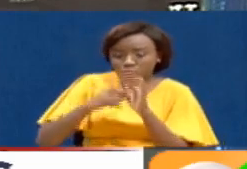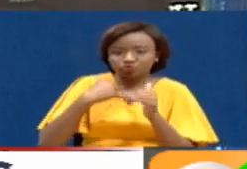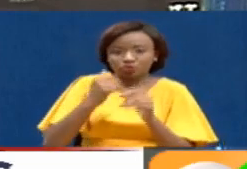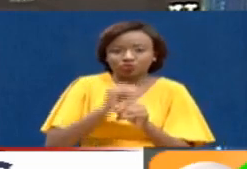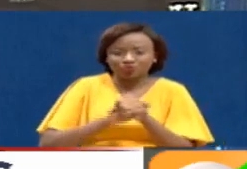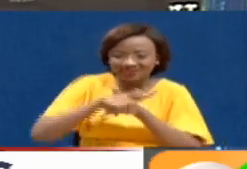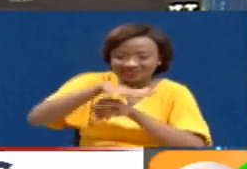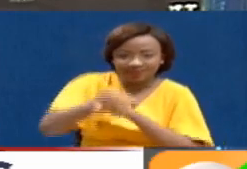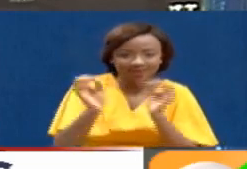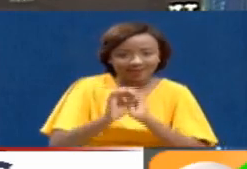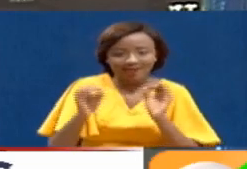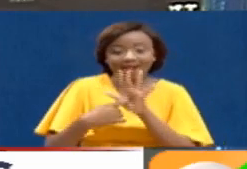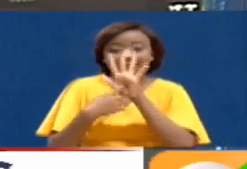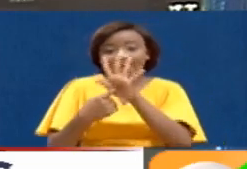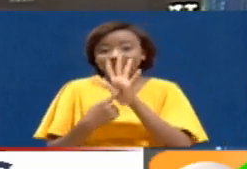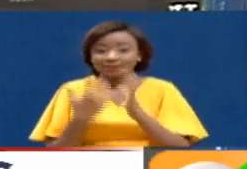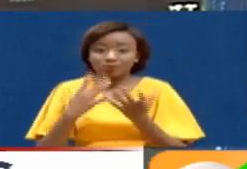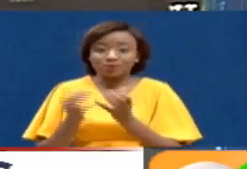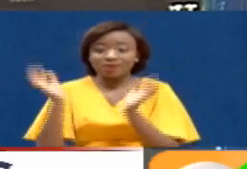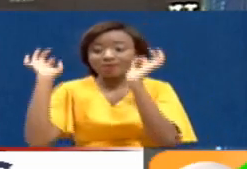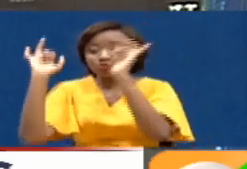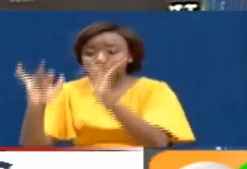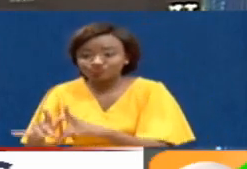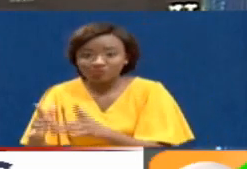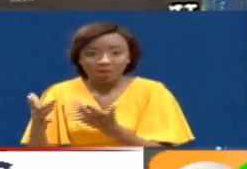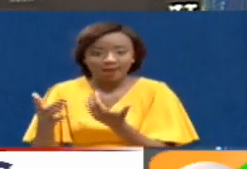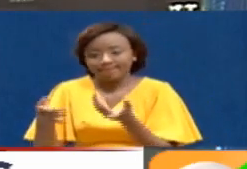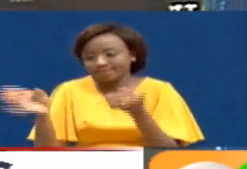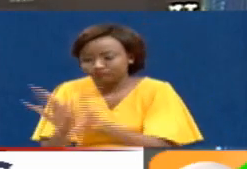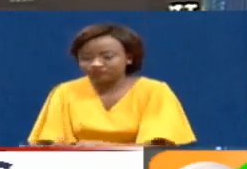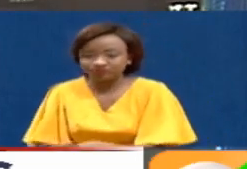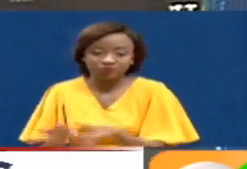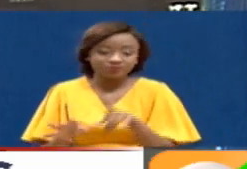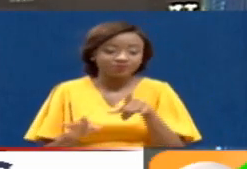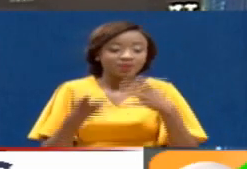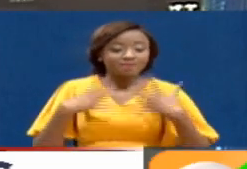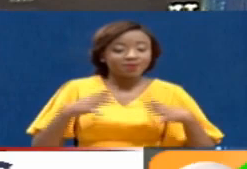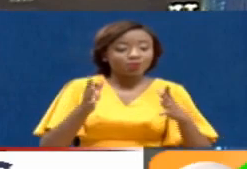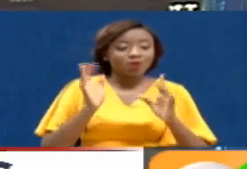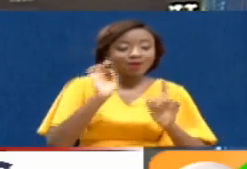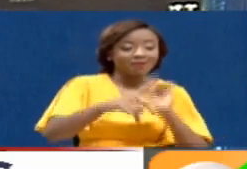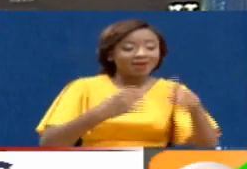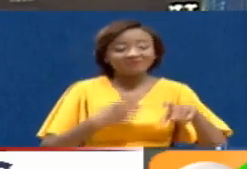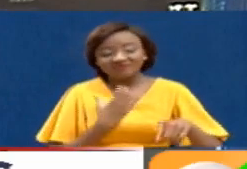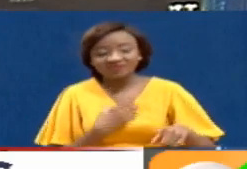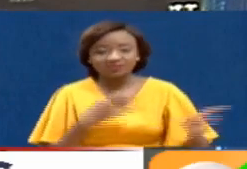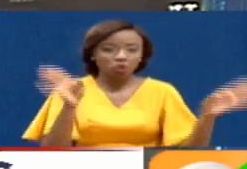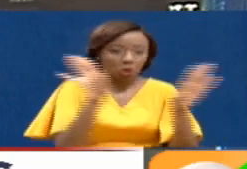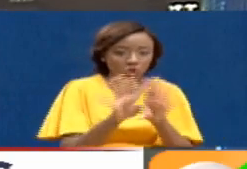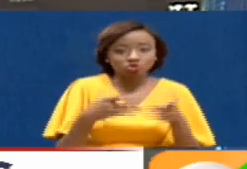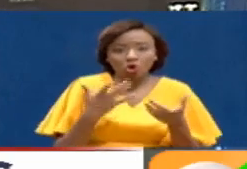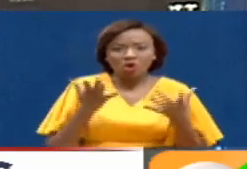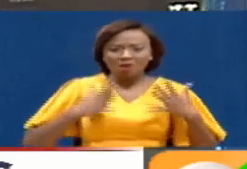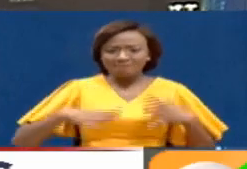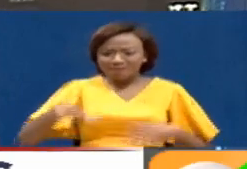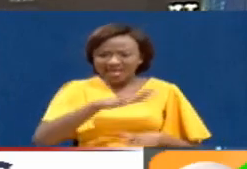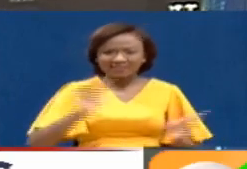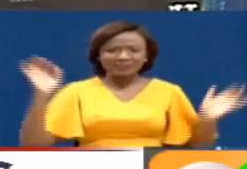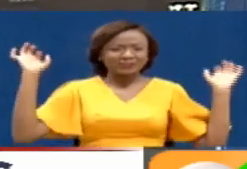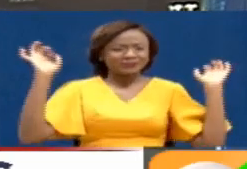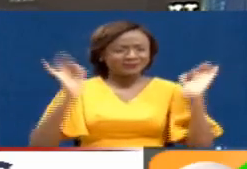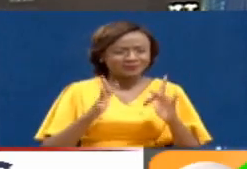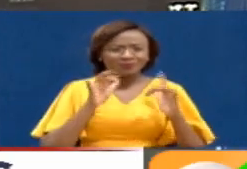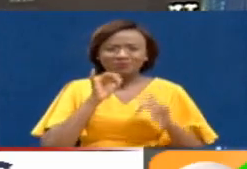large-scale measures like cancelling group events or closing public spaces, as well as individual decisions such as avoiding crowds and close